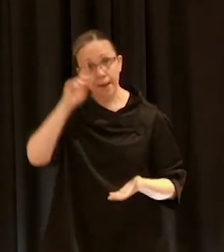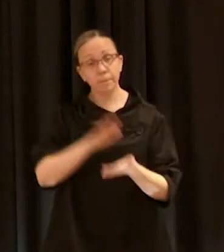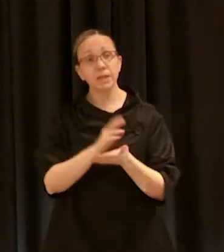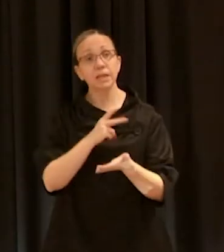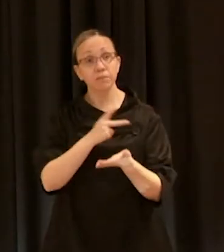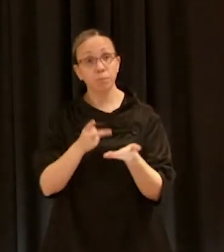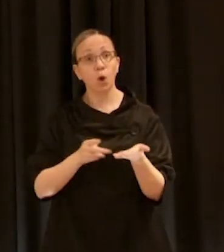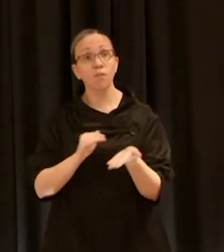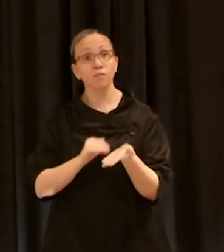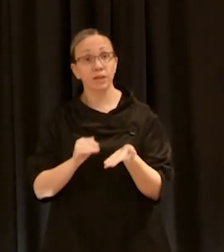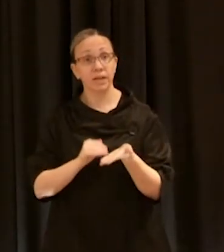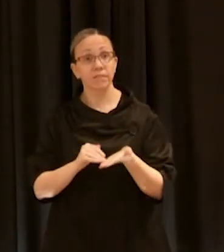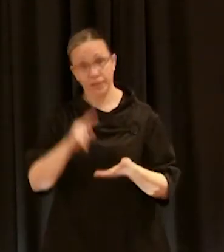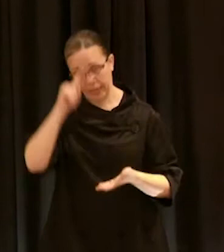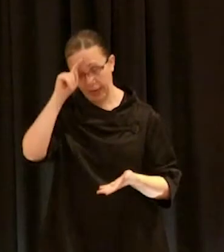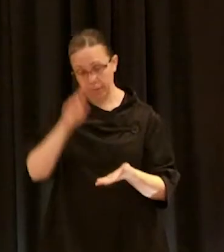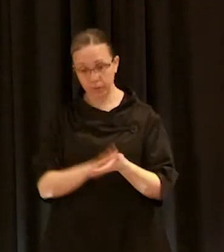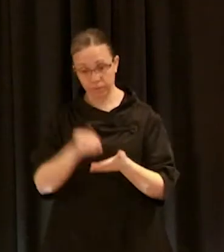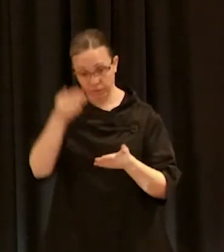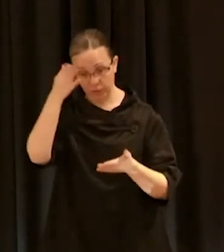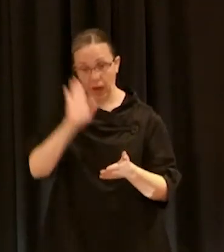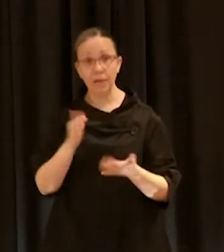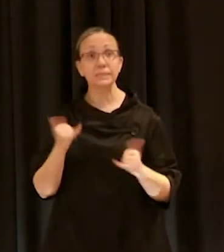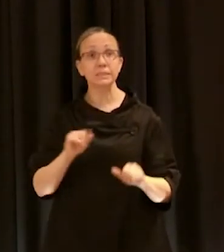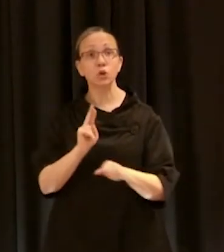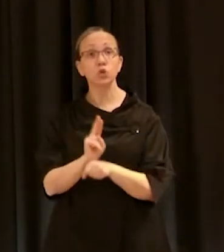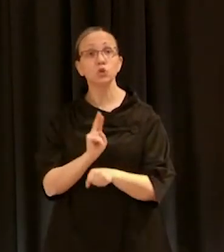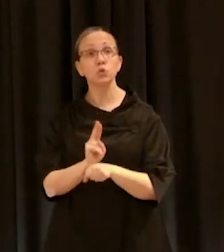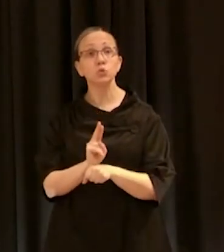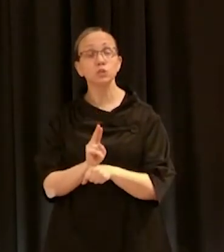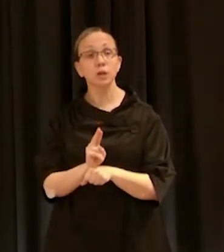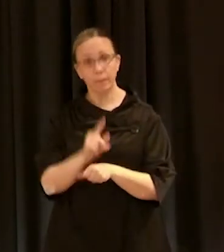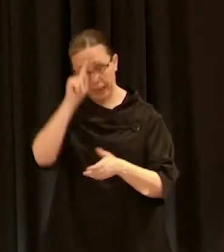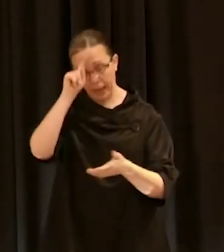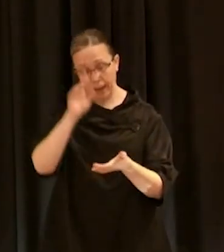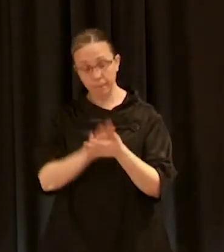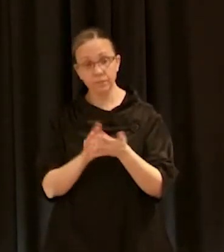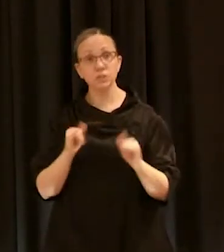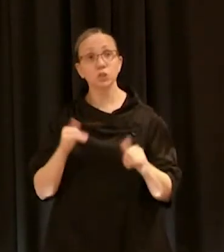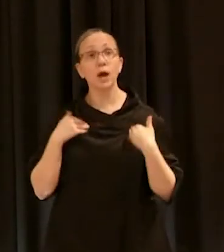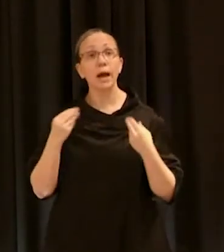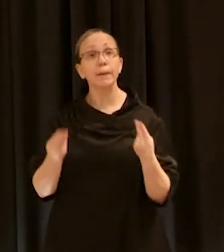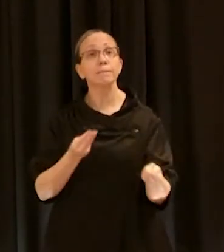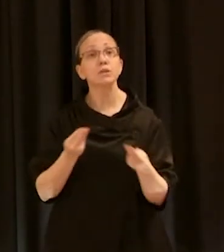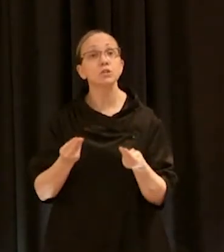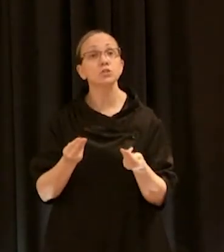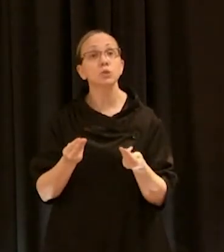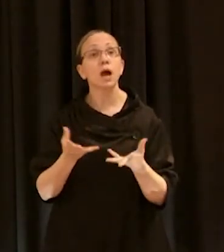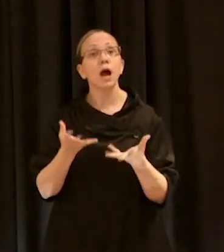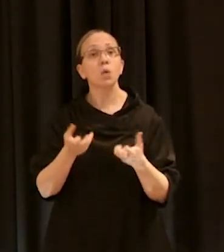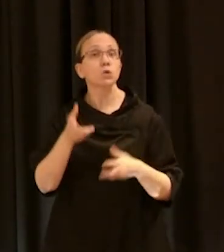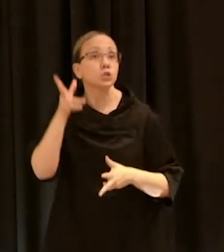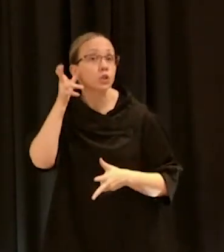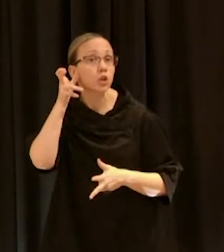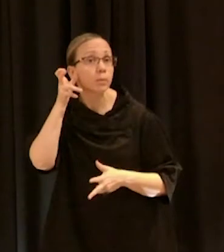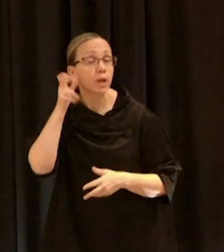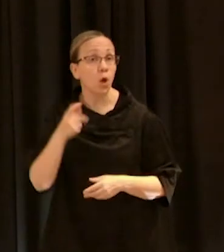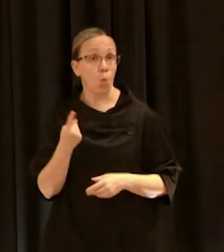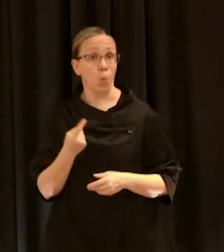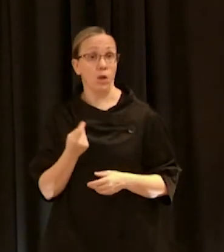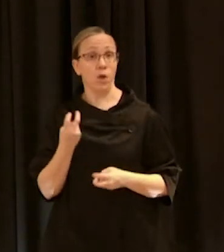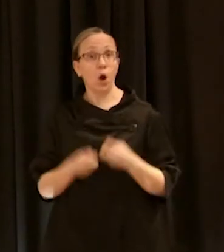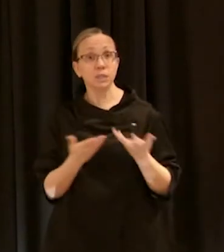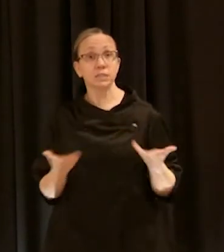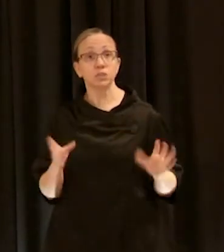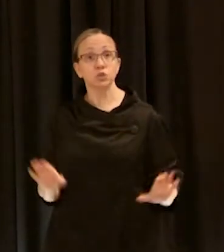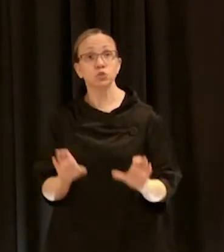Paul was forgiven. I believe he was still used of God. I believe he still had a ministry to do. So I want you to hear me tonight. One of the hardest things that you will ever